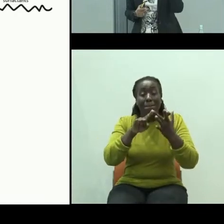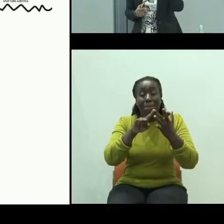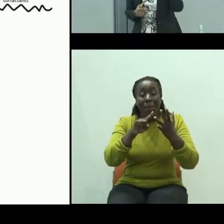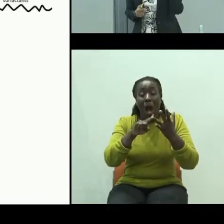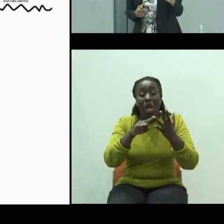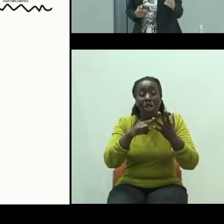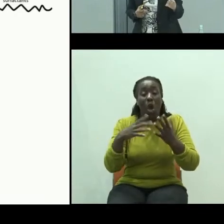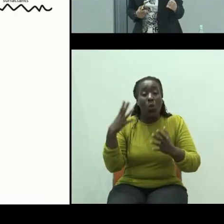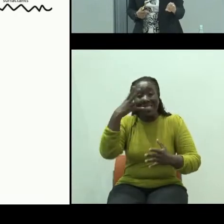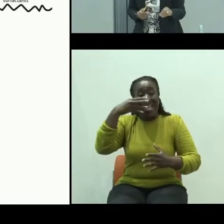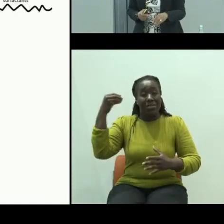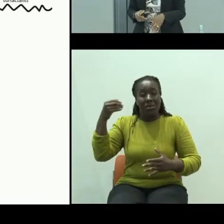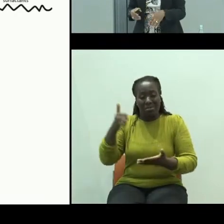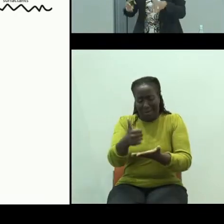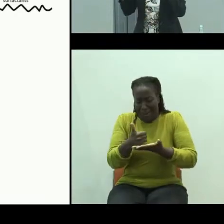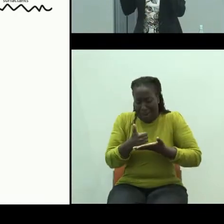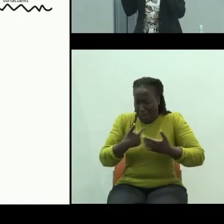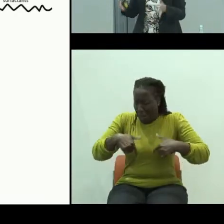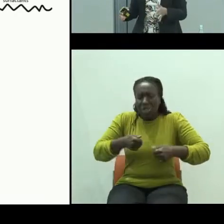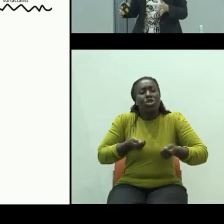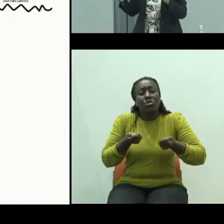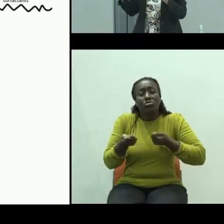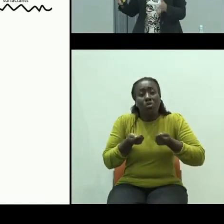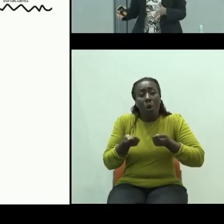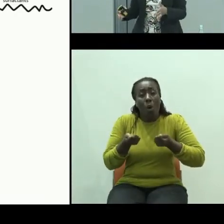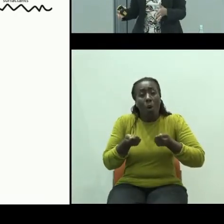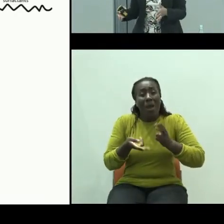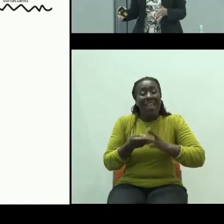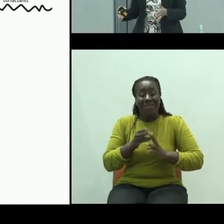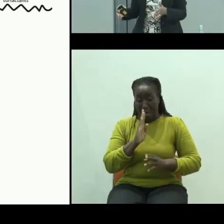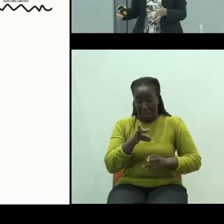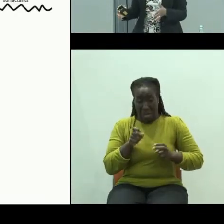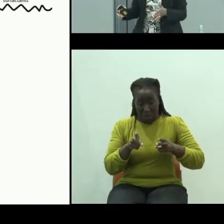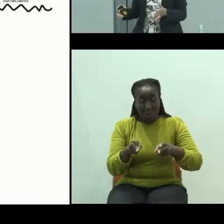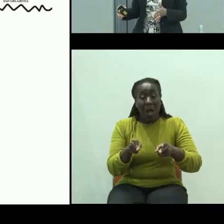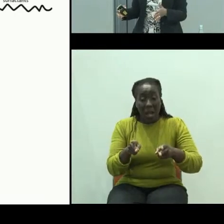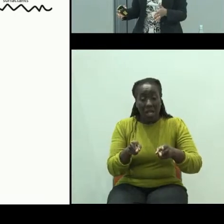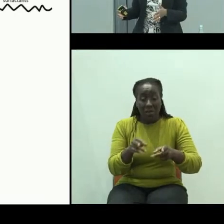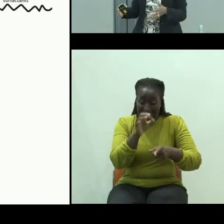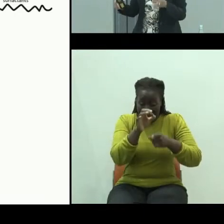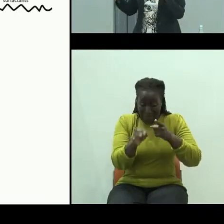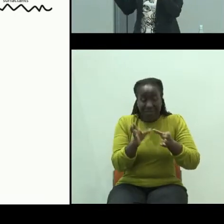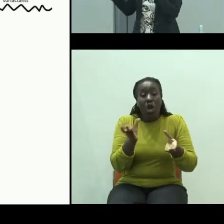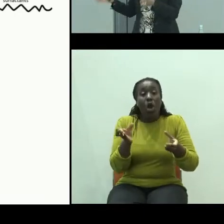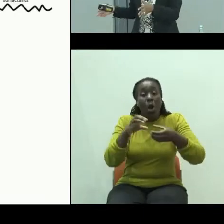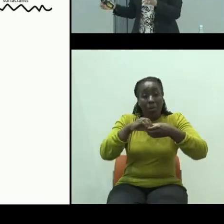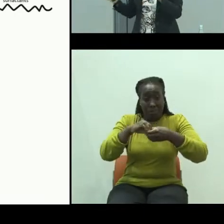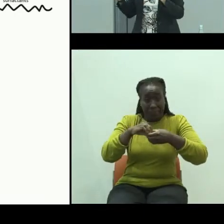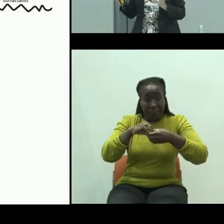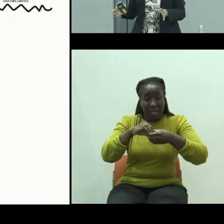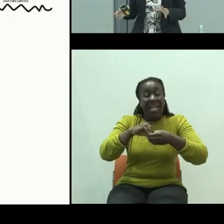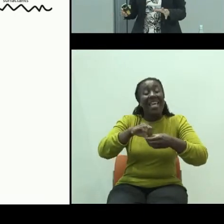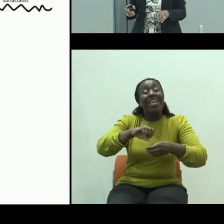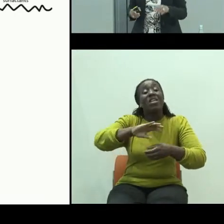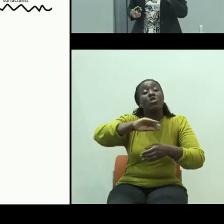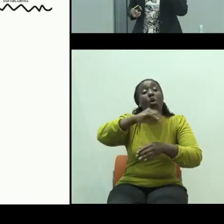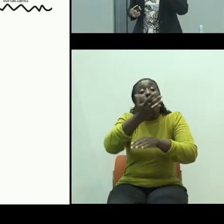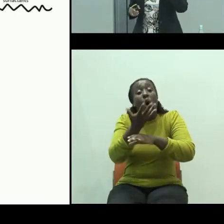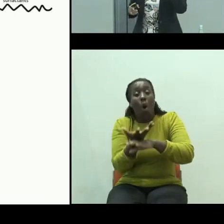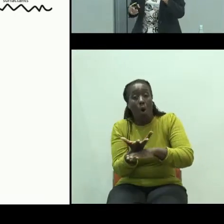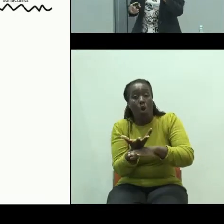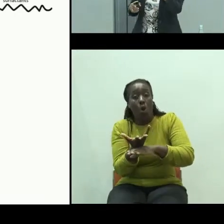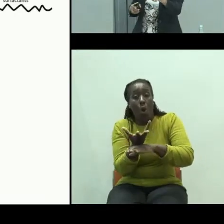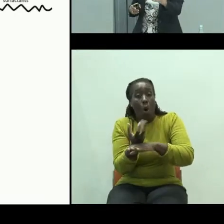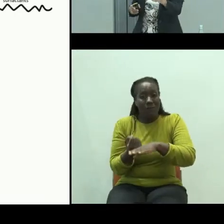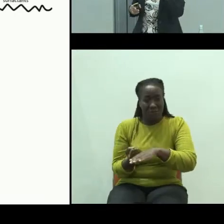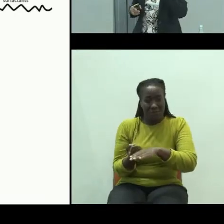used to help us control whether or not a pathway to make a particular compound was turned on or off. And